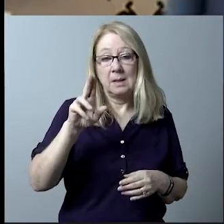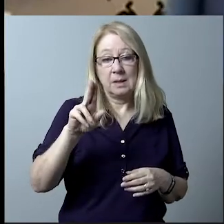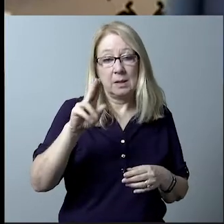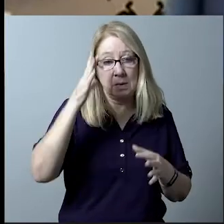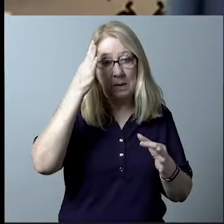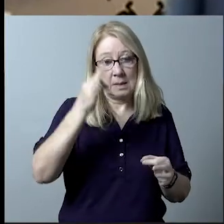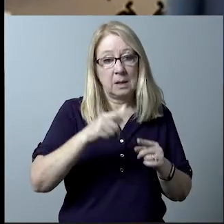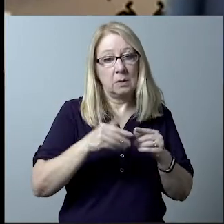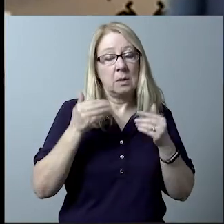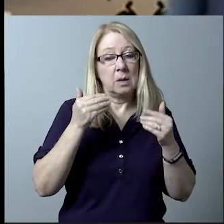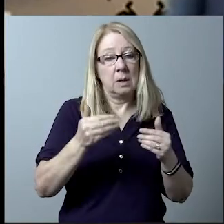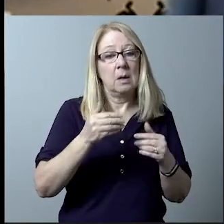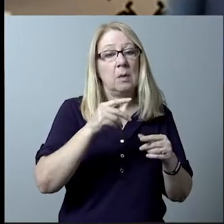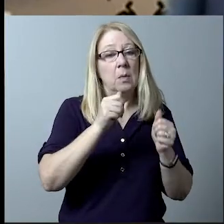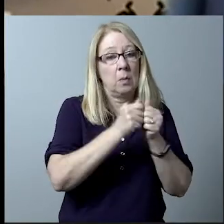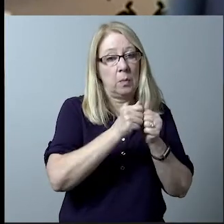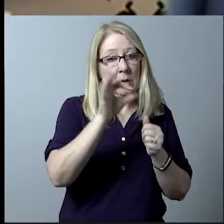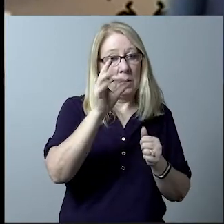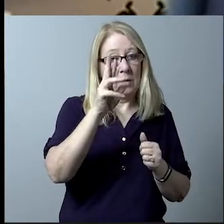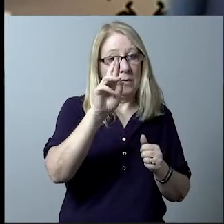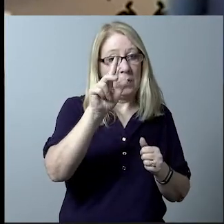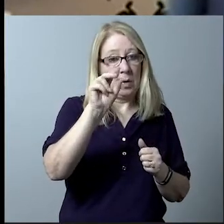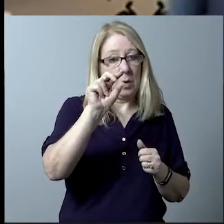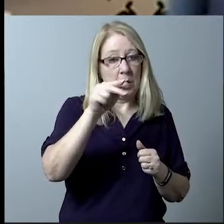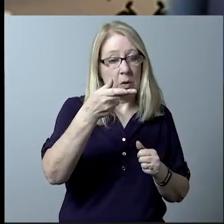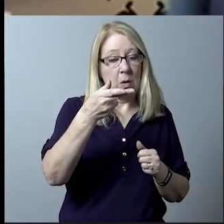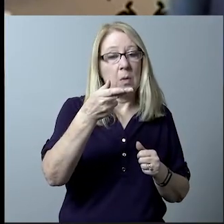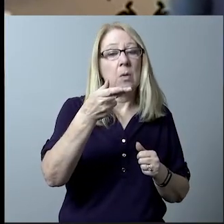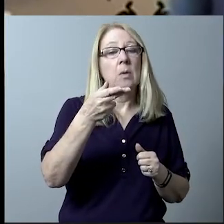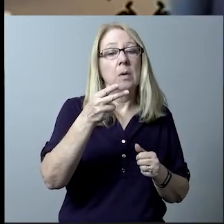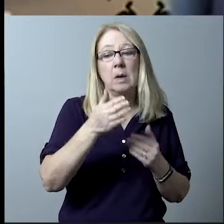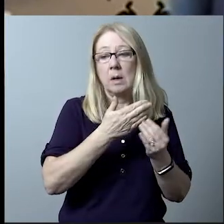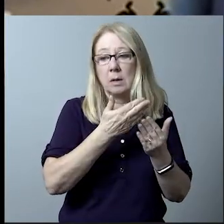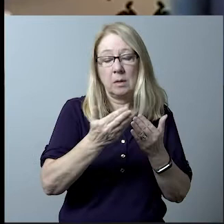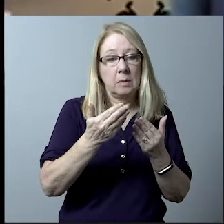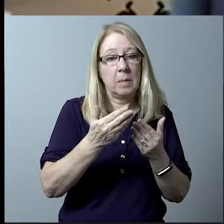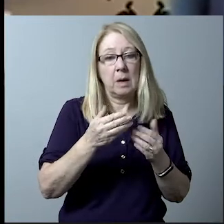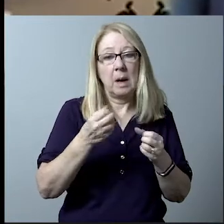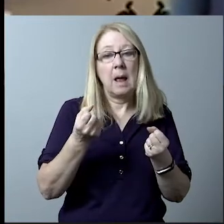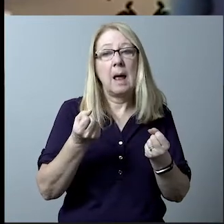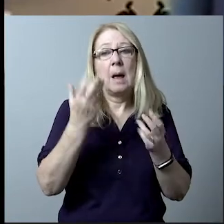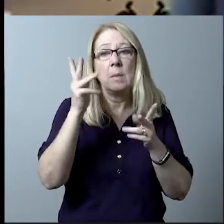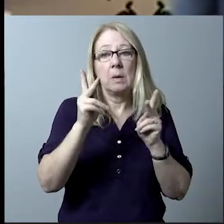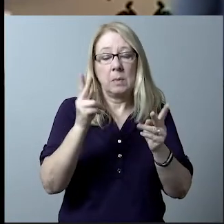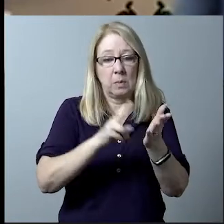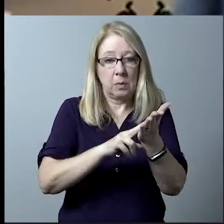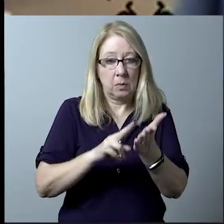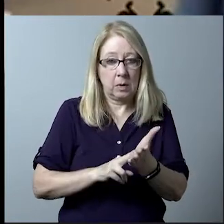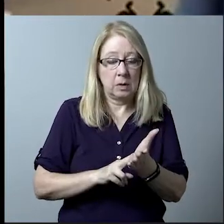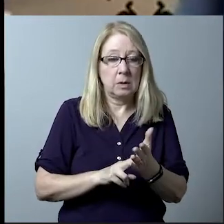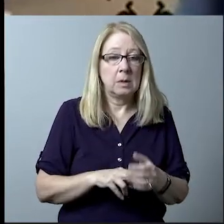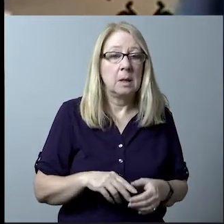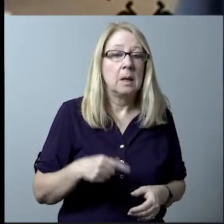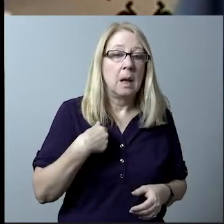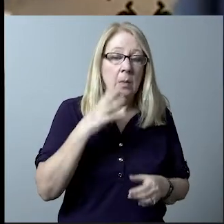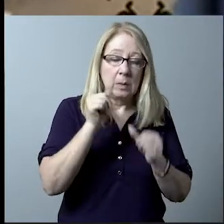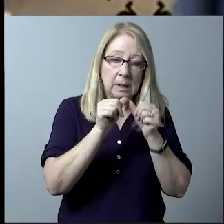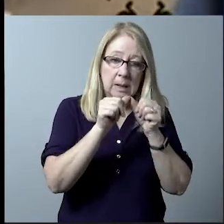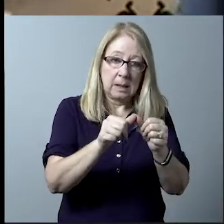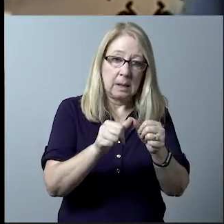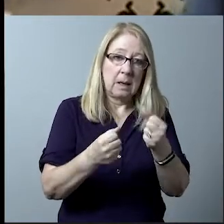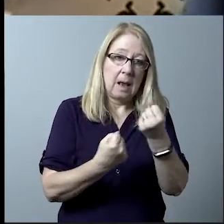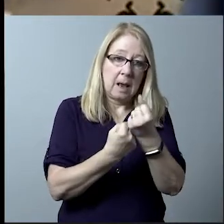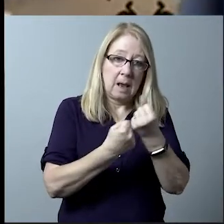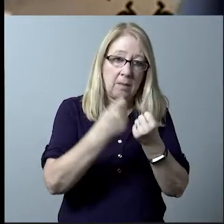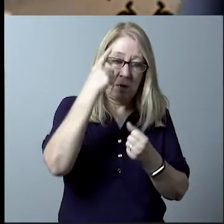semester, the CU system has opted to continue furloughs across each campus, regardless of their enrollment figures.